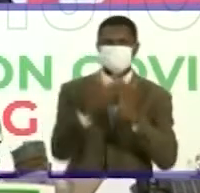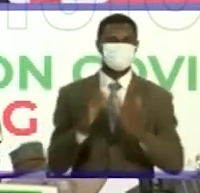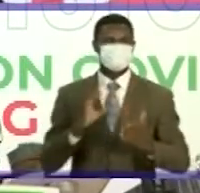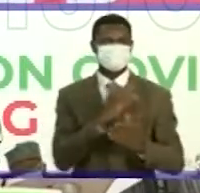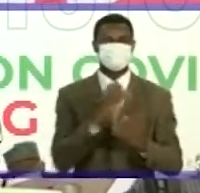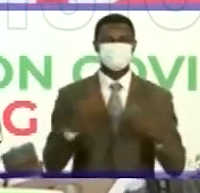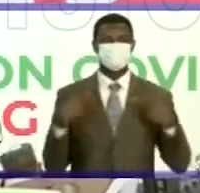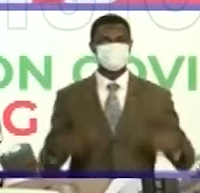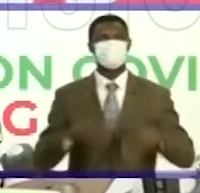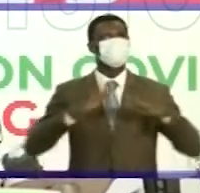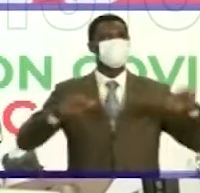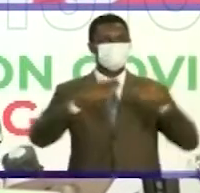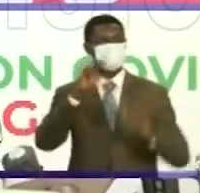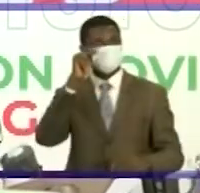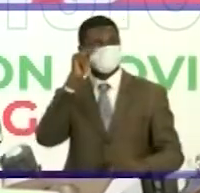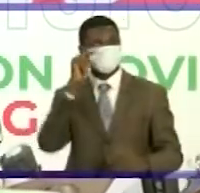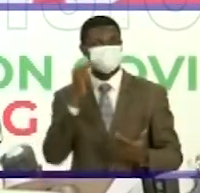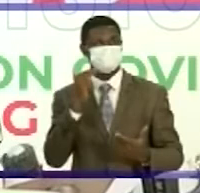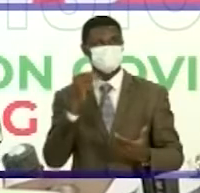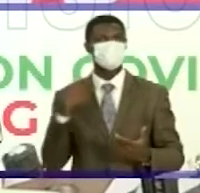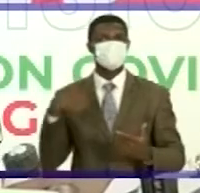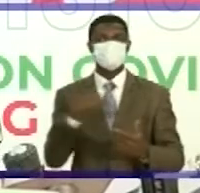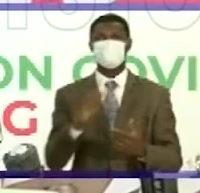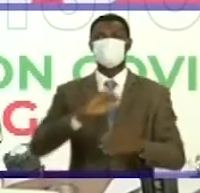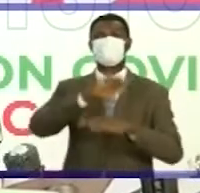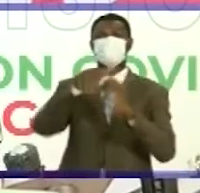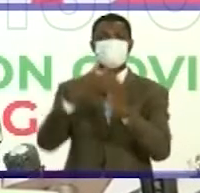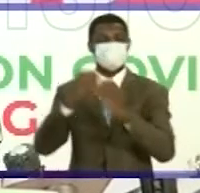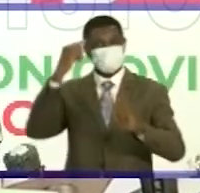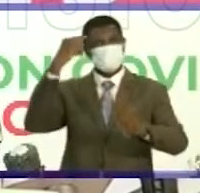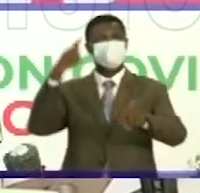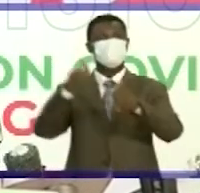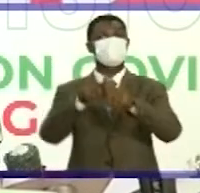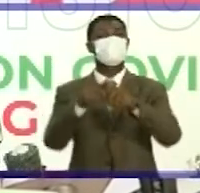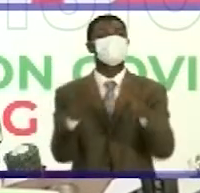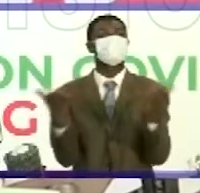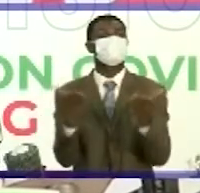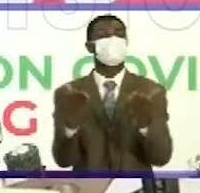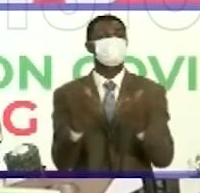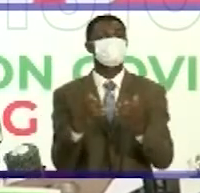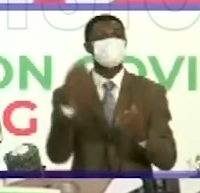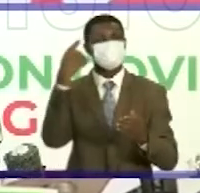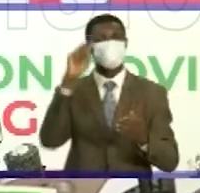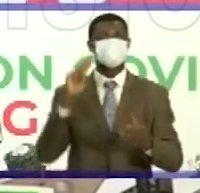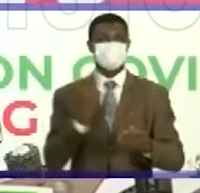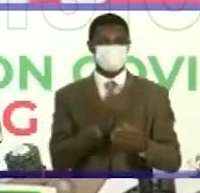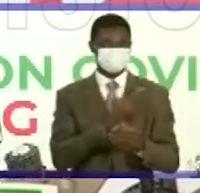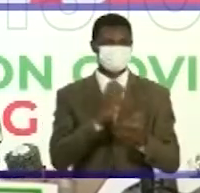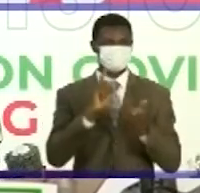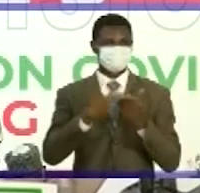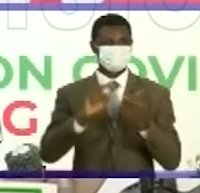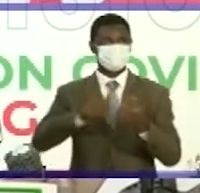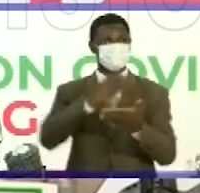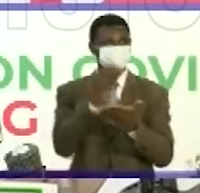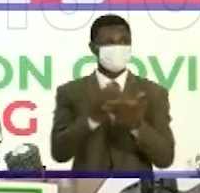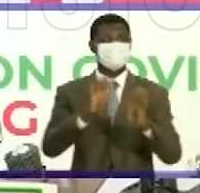from across the country. And what we collectively agreed was in order for our economy to open, in order